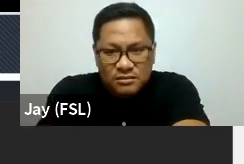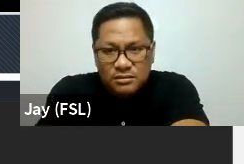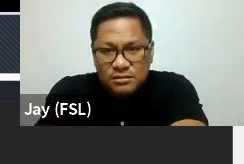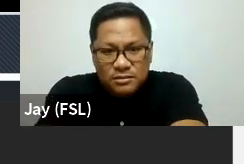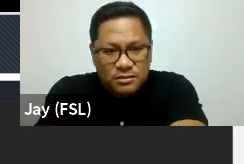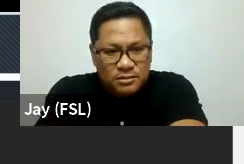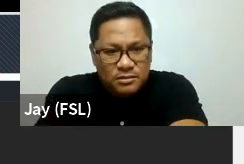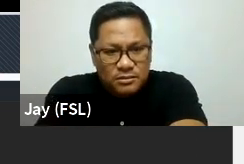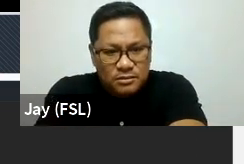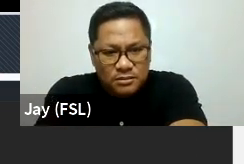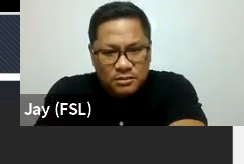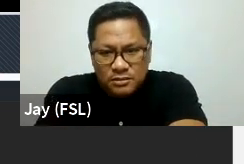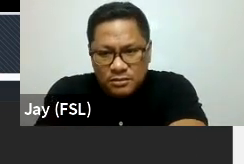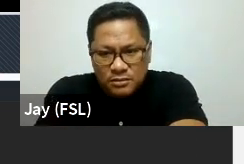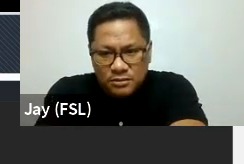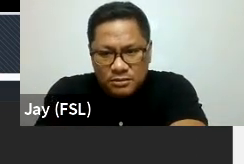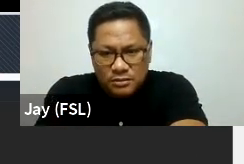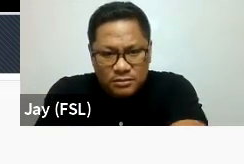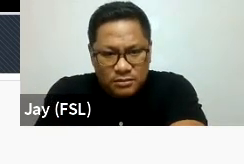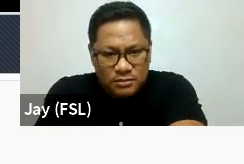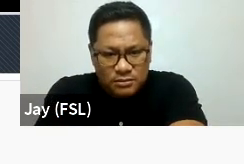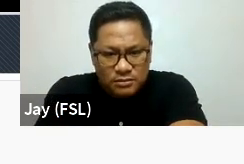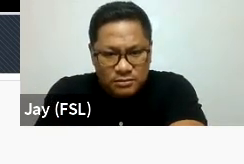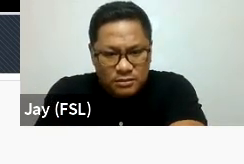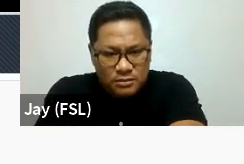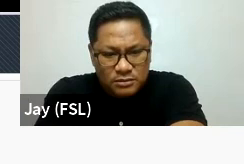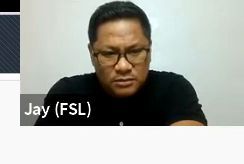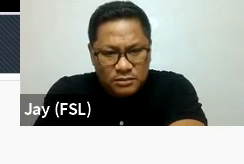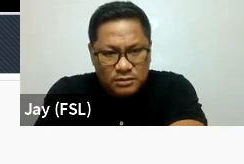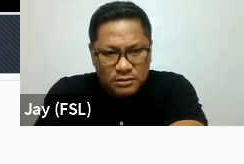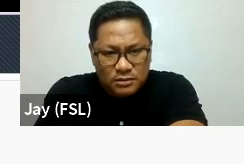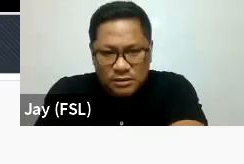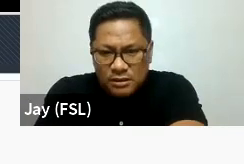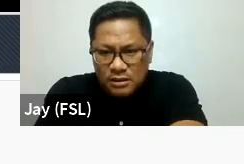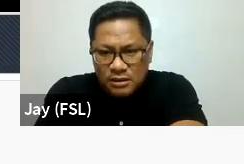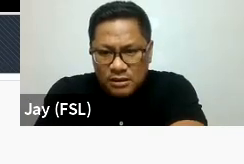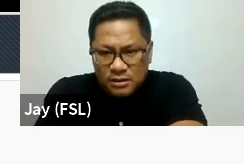So now I'll show you yung kay Andreas Munoz.